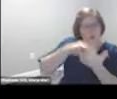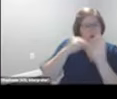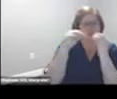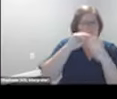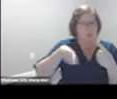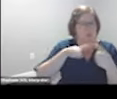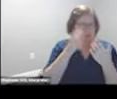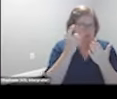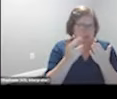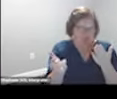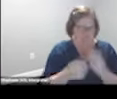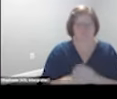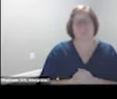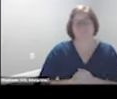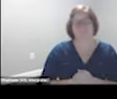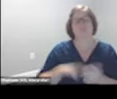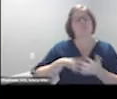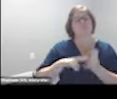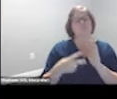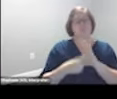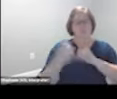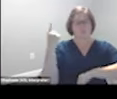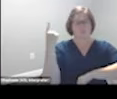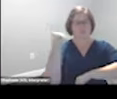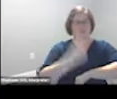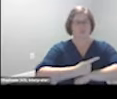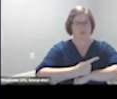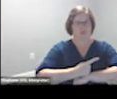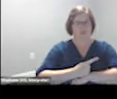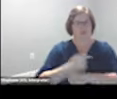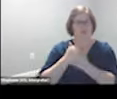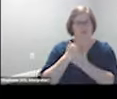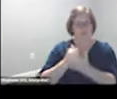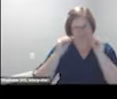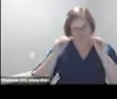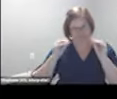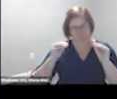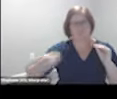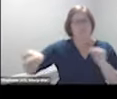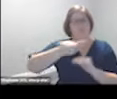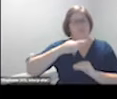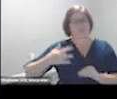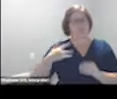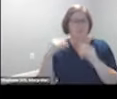day basically making those people feel more comfortable with the idea of talking to vision impaired